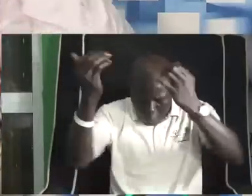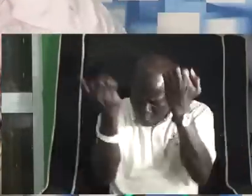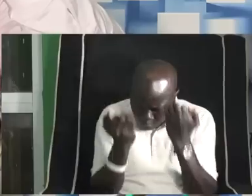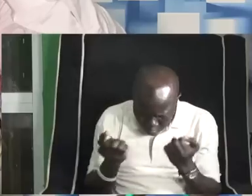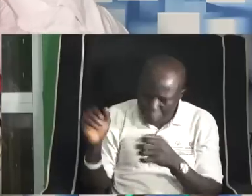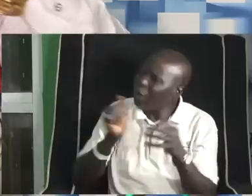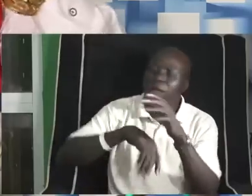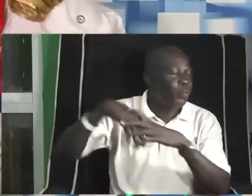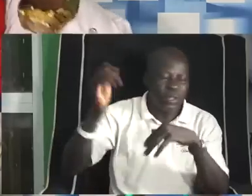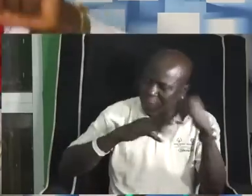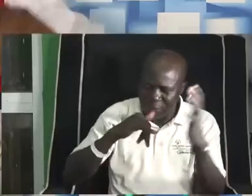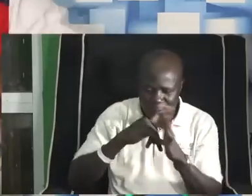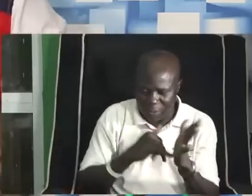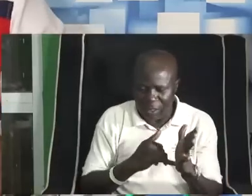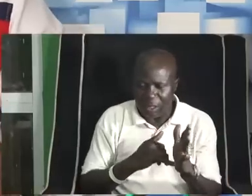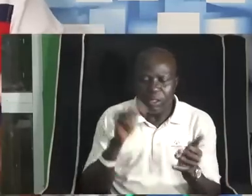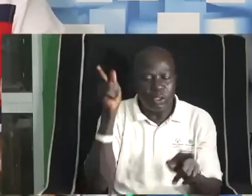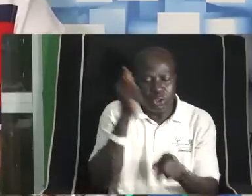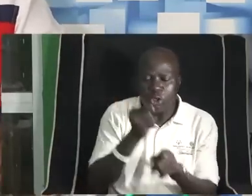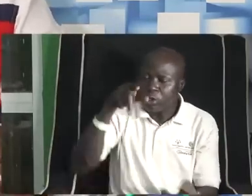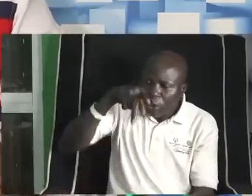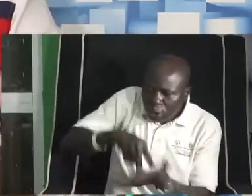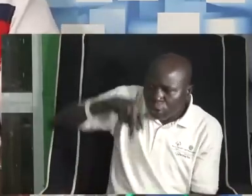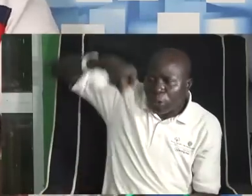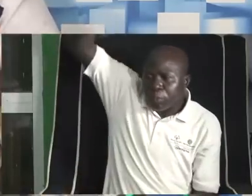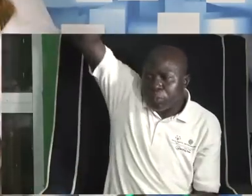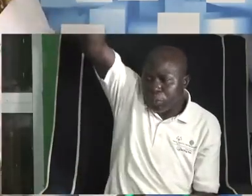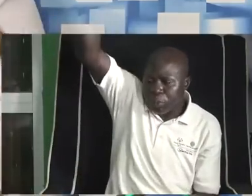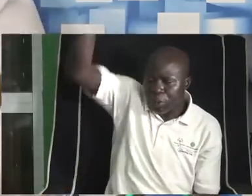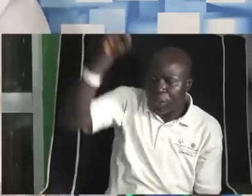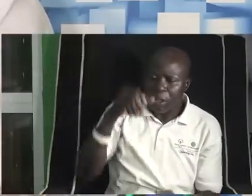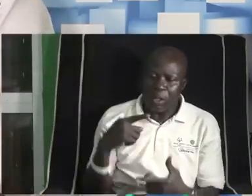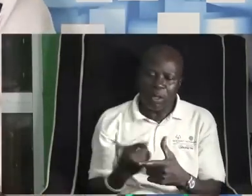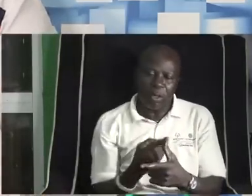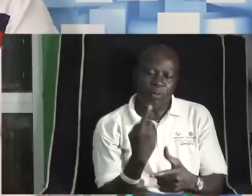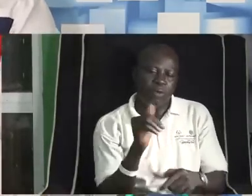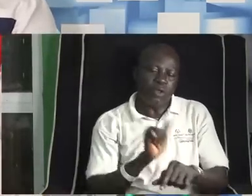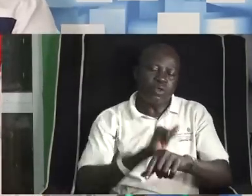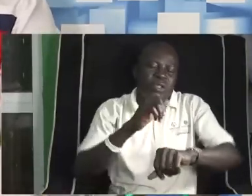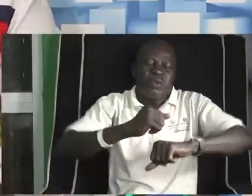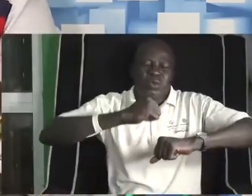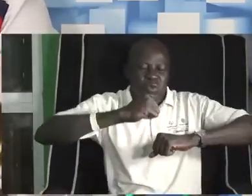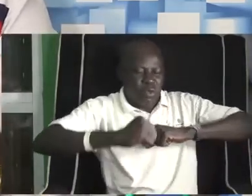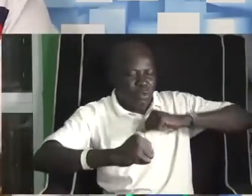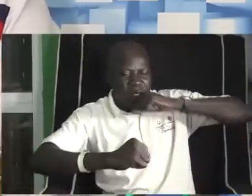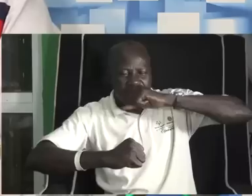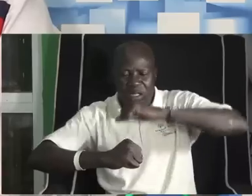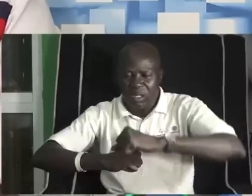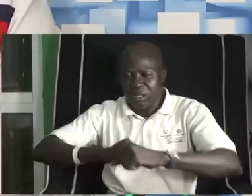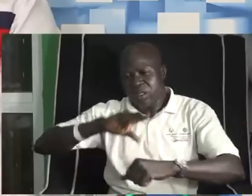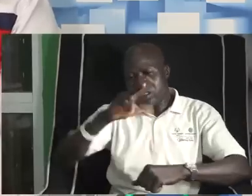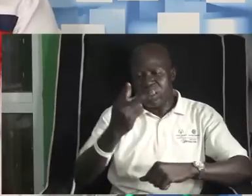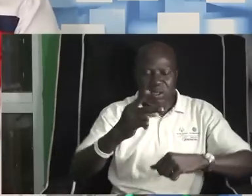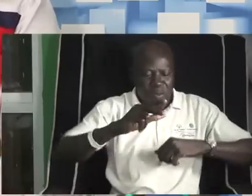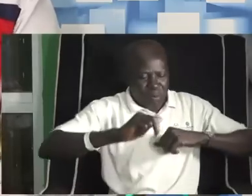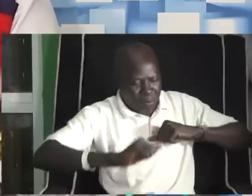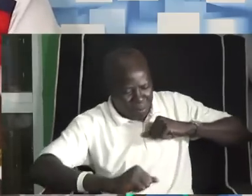They don't know how it is. They will mount it up. But the first one is power. The second one is